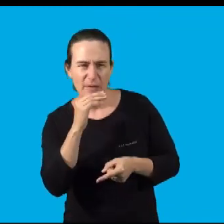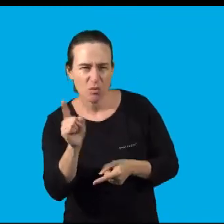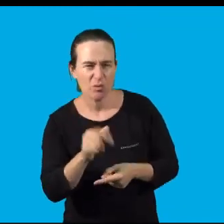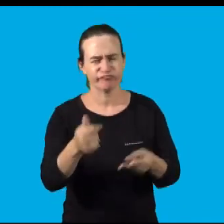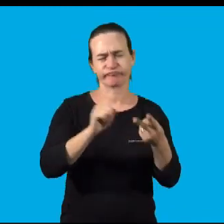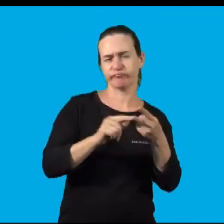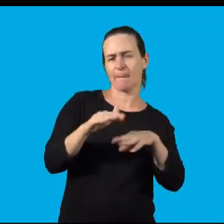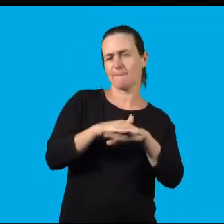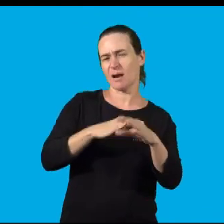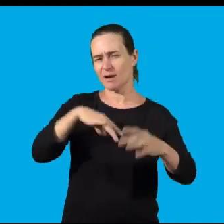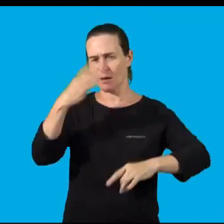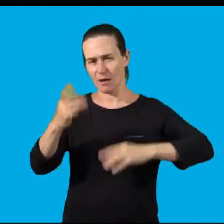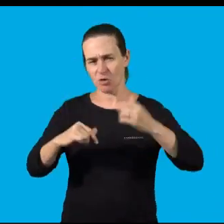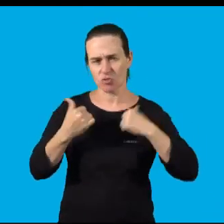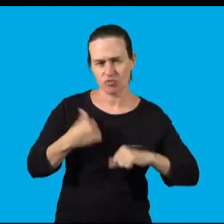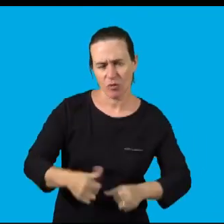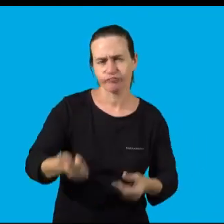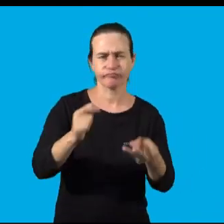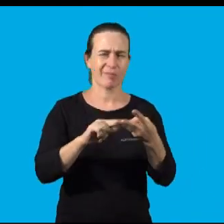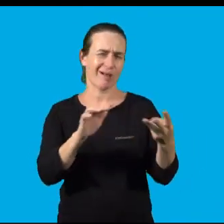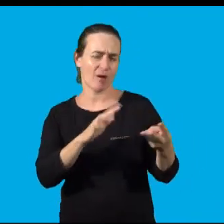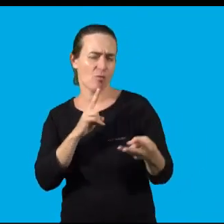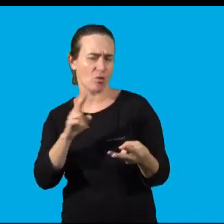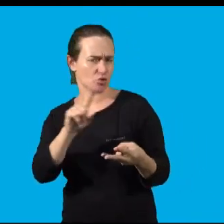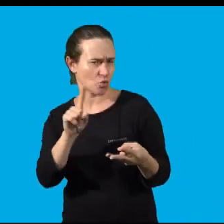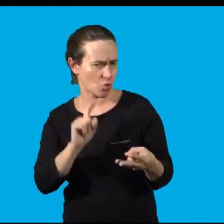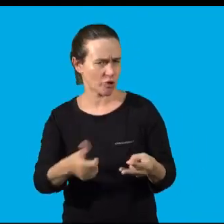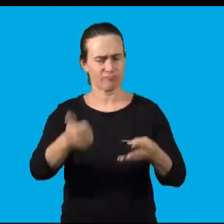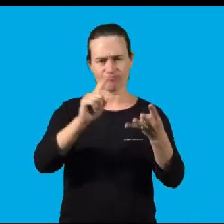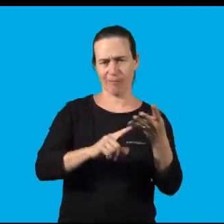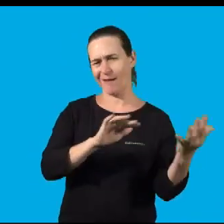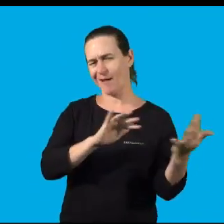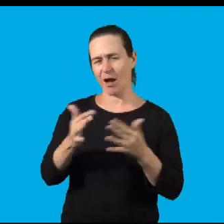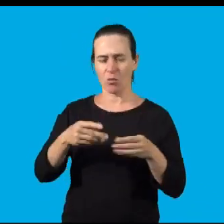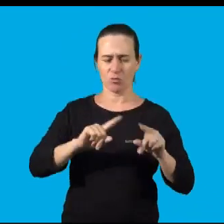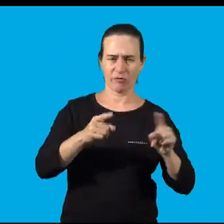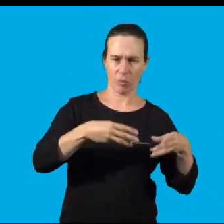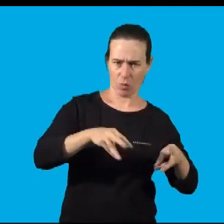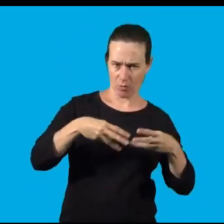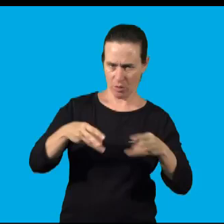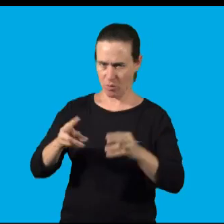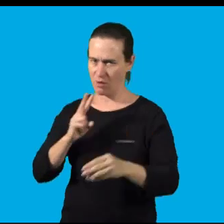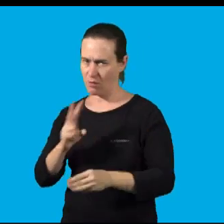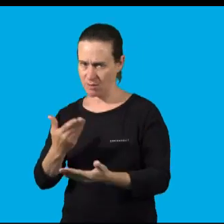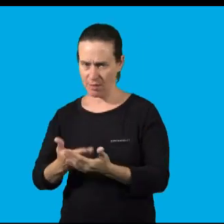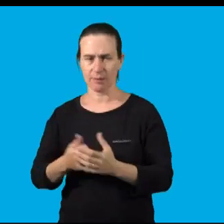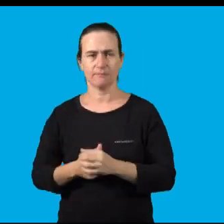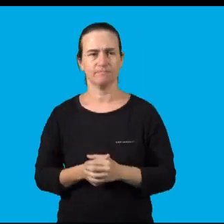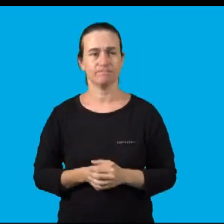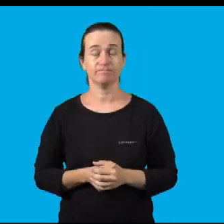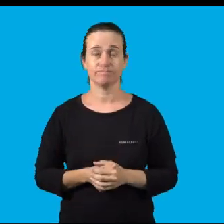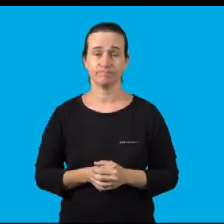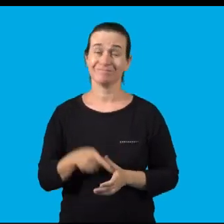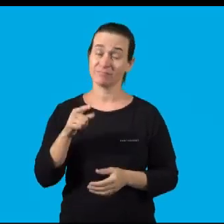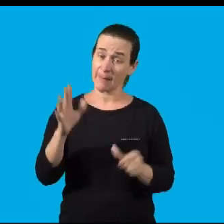at terminology, we looked at the basic analysis of the drama, we looked at how to approach the question, and we looked at various